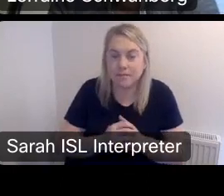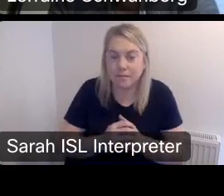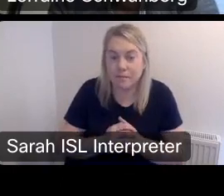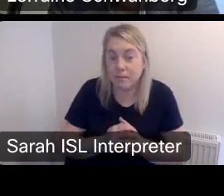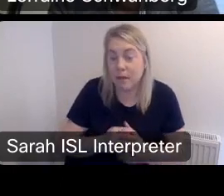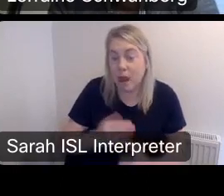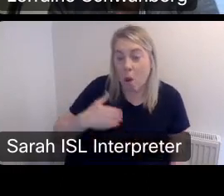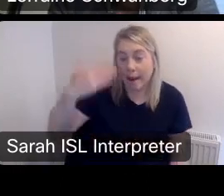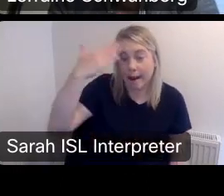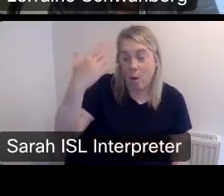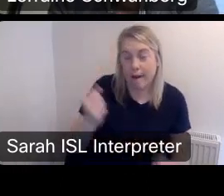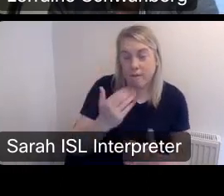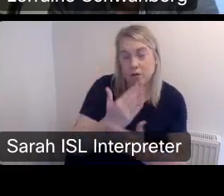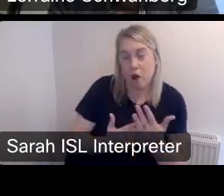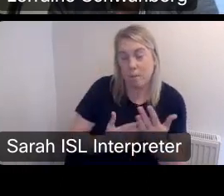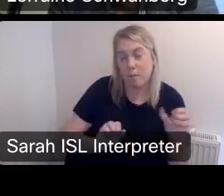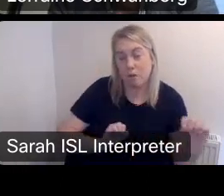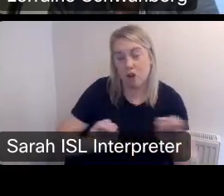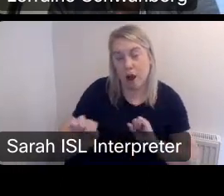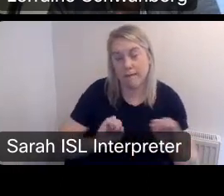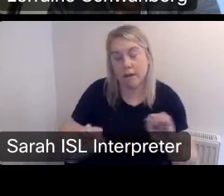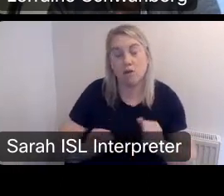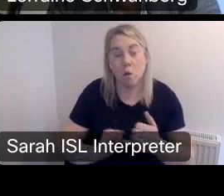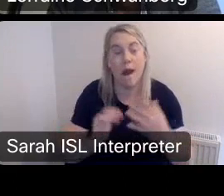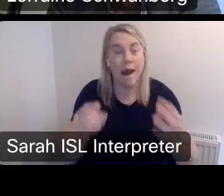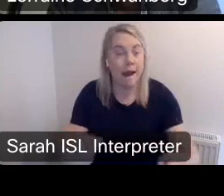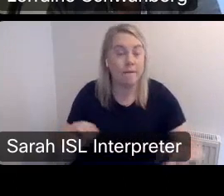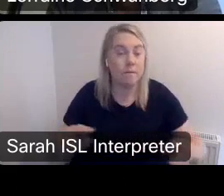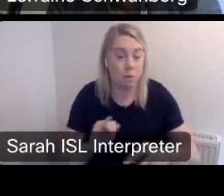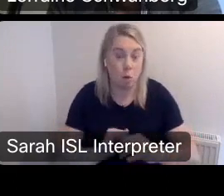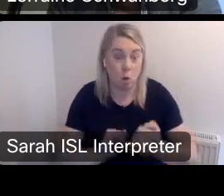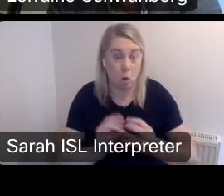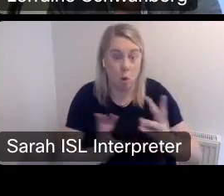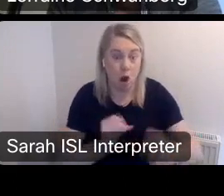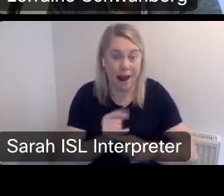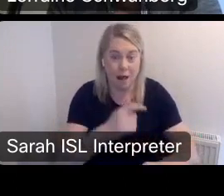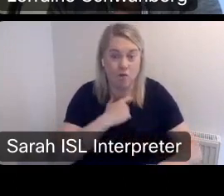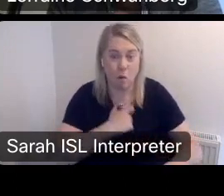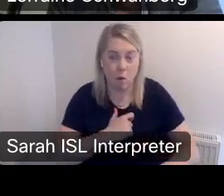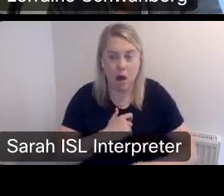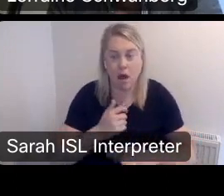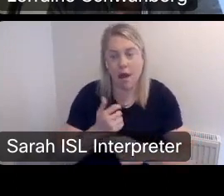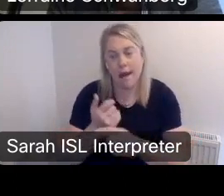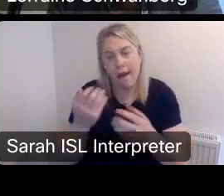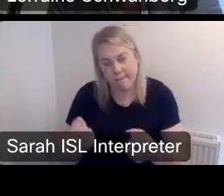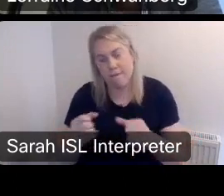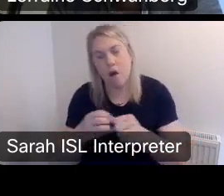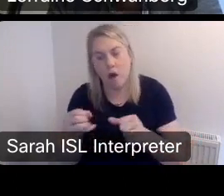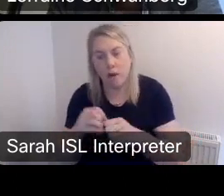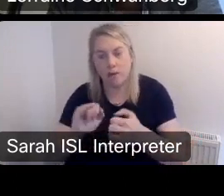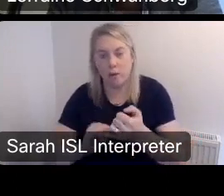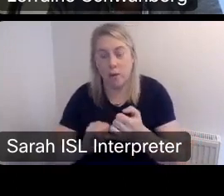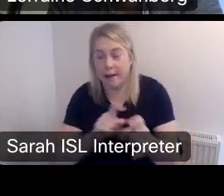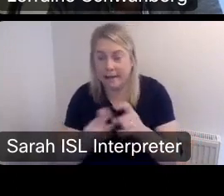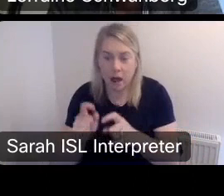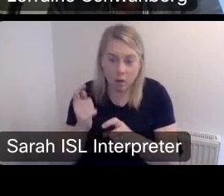there are certain services that already have persons working in that role, and others that are still looking at